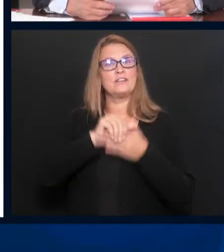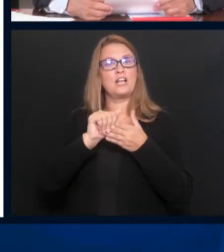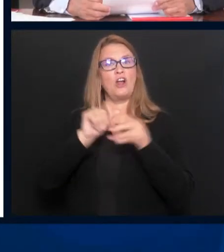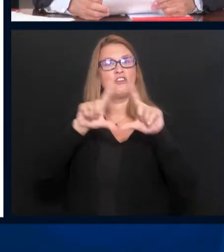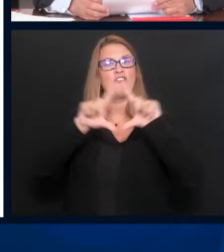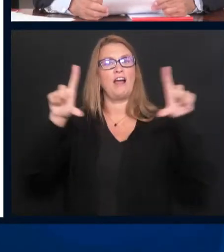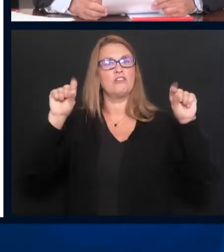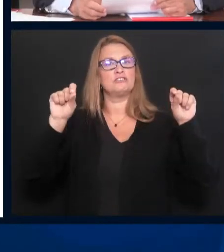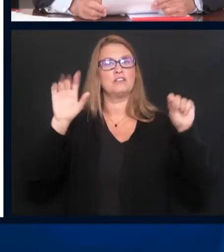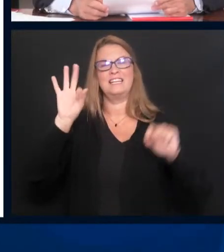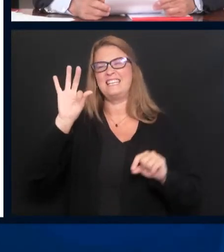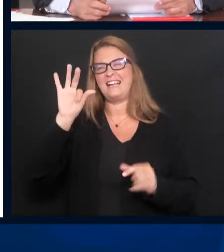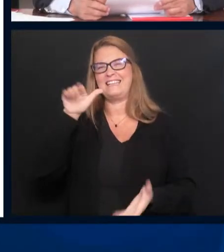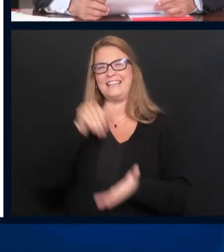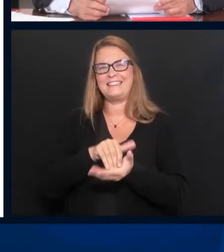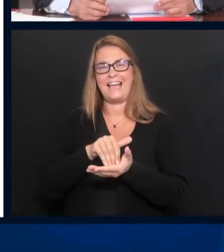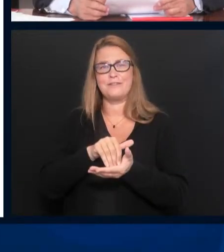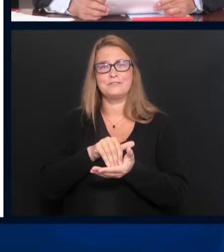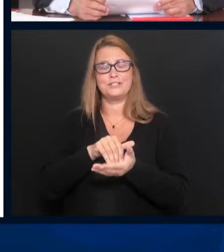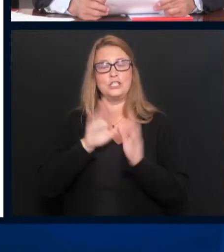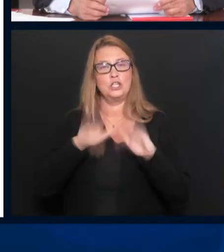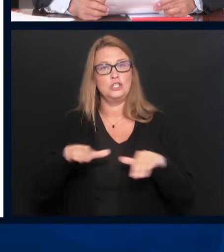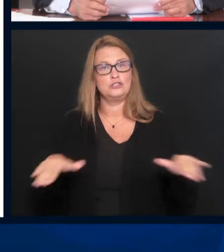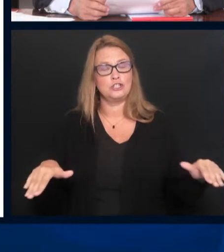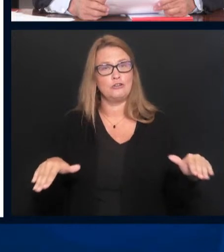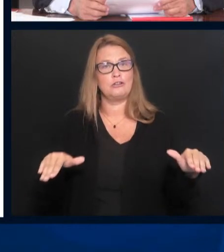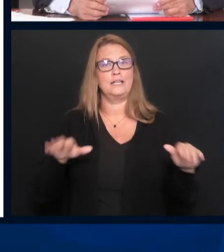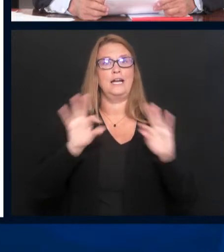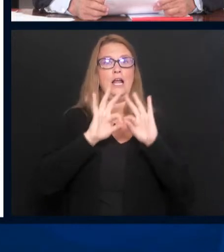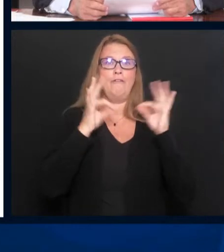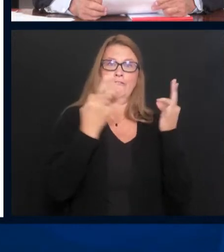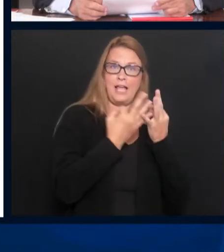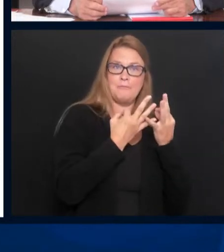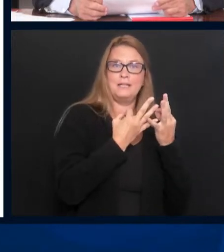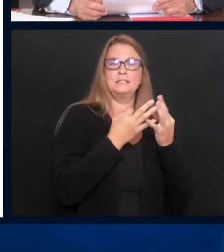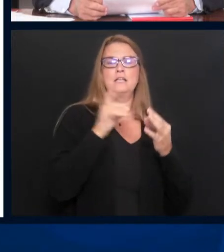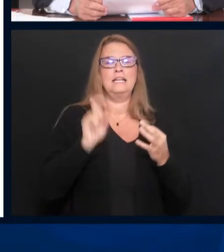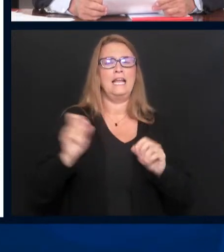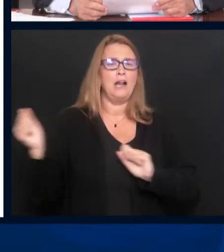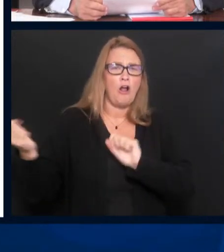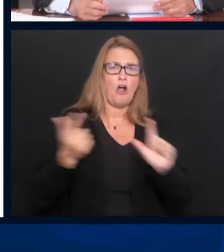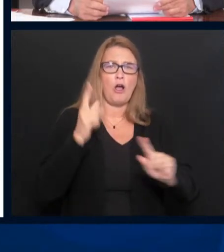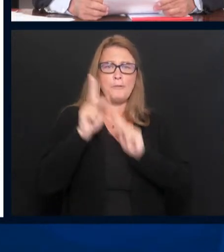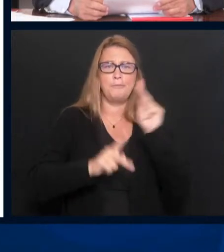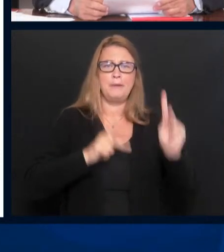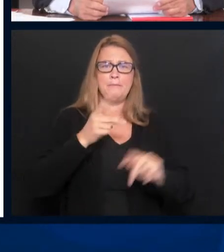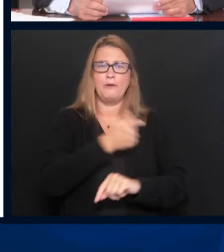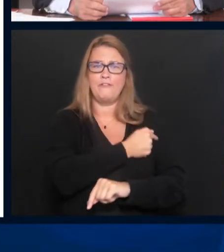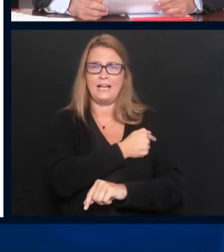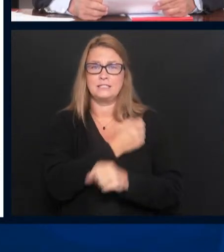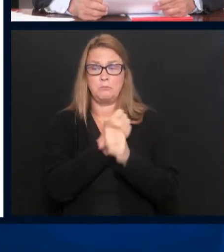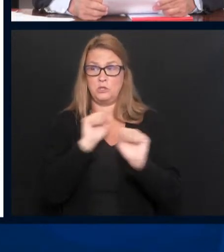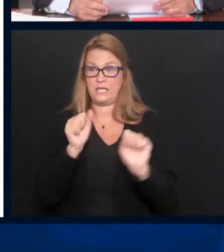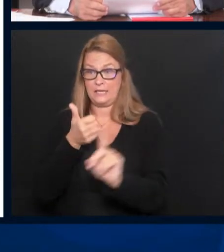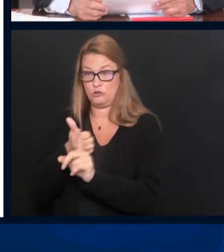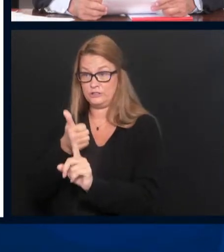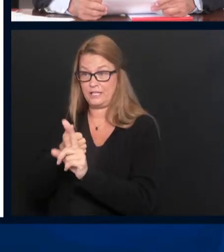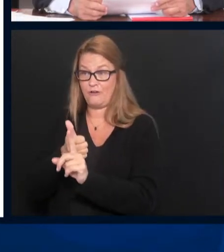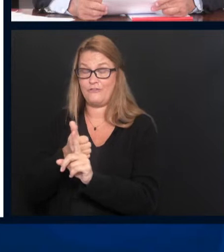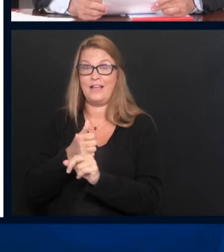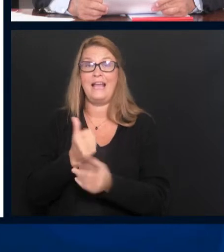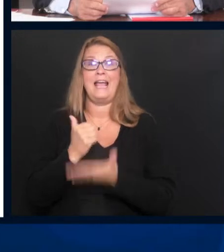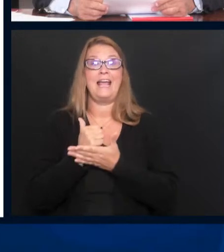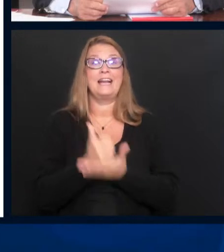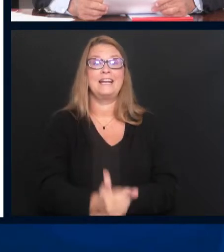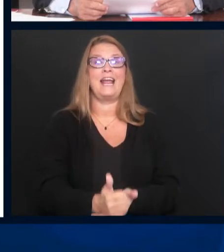got 19,000 kids out there in those families. We need them all vaccinated. It'll protect you. It'll help everybody. And you pick